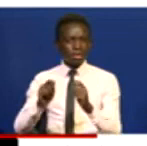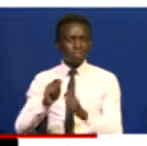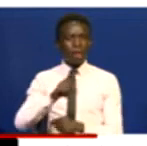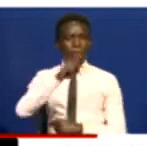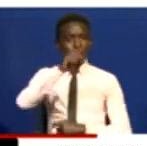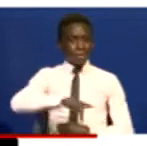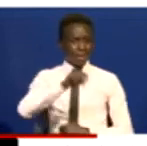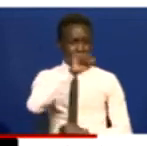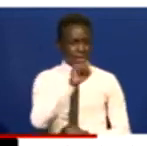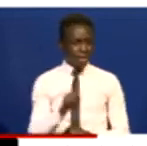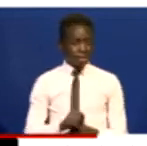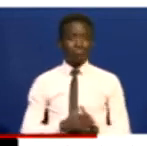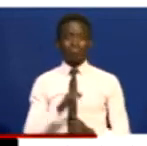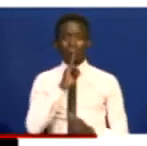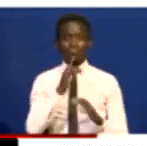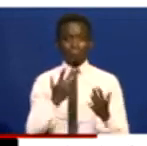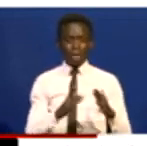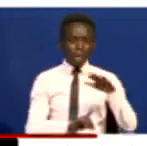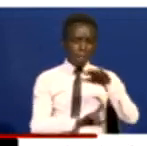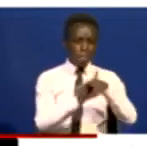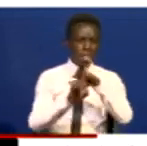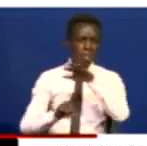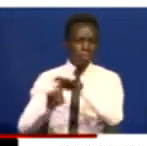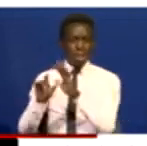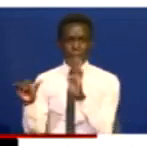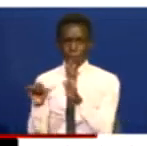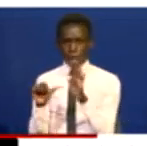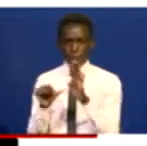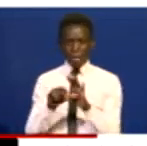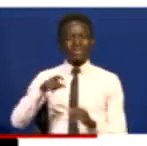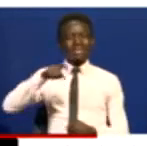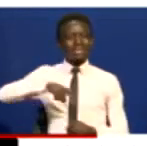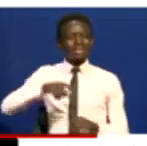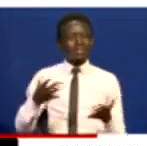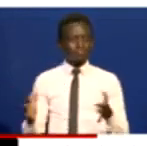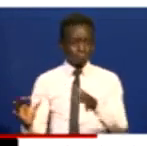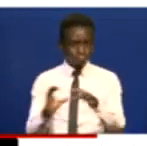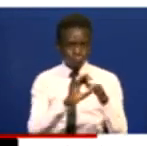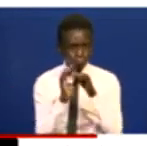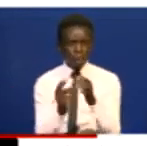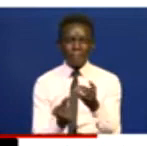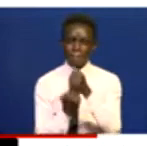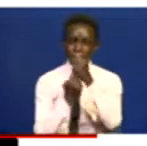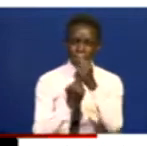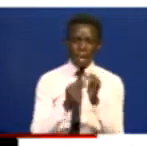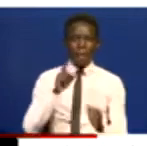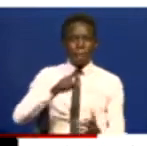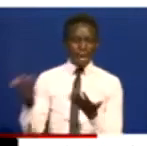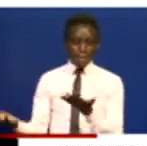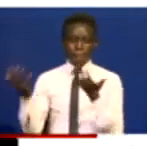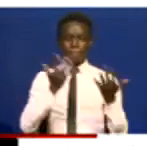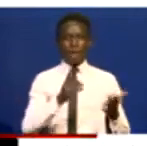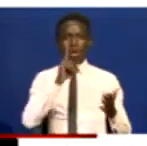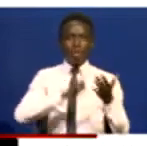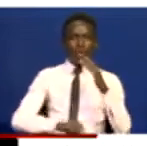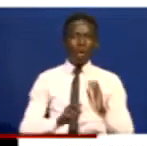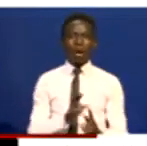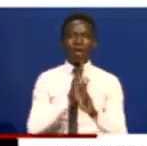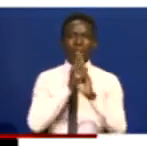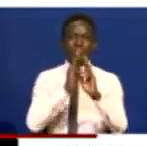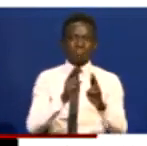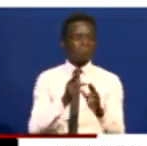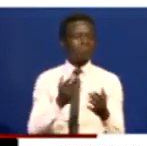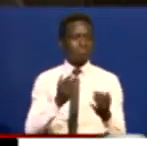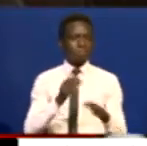said addressing emerging issues requires collaboration and partnership, as well as coming up with an outcome-based curriculum for the